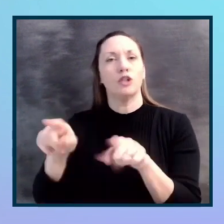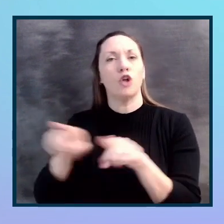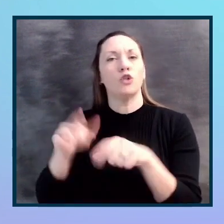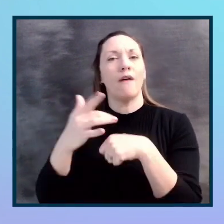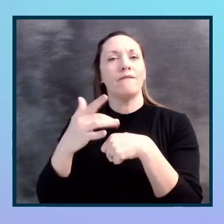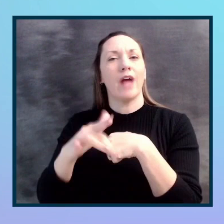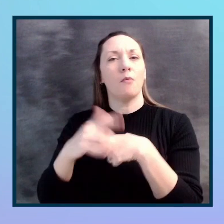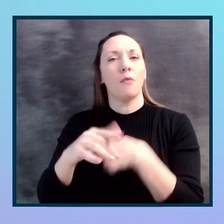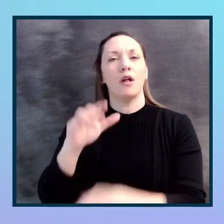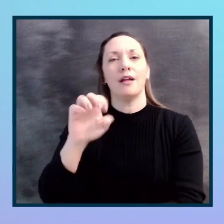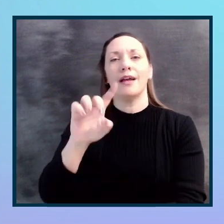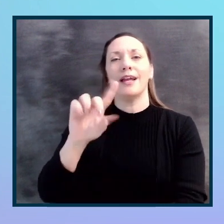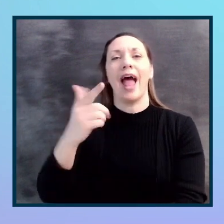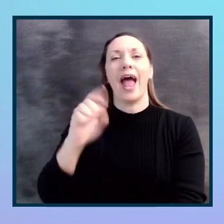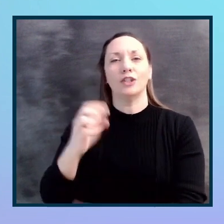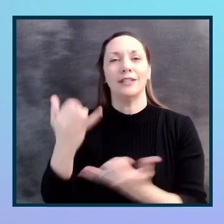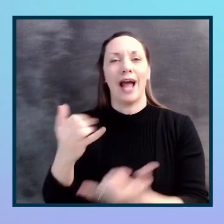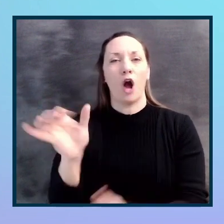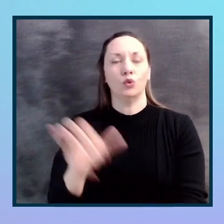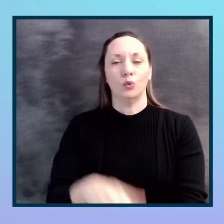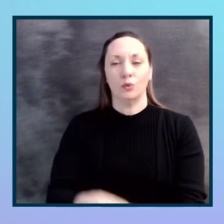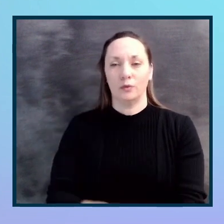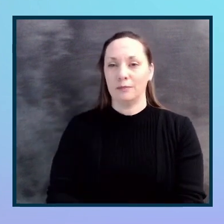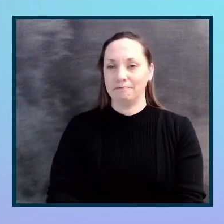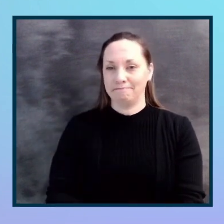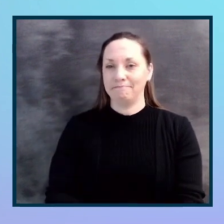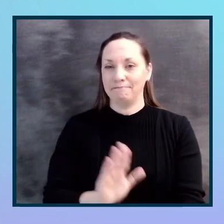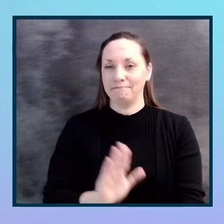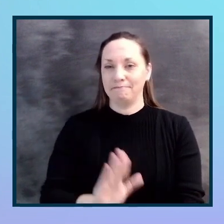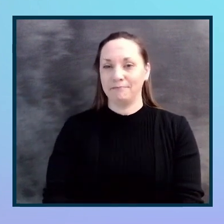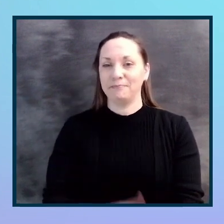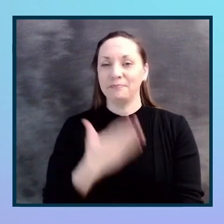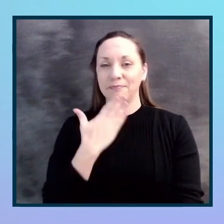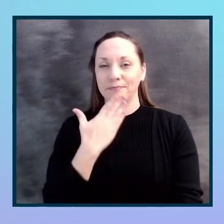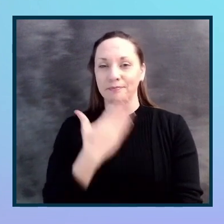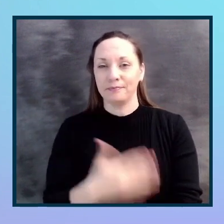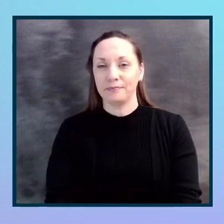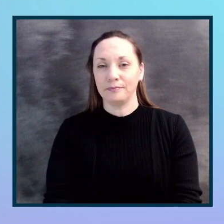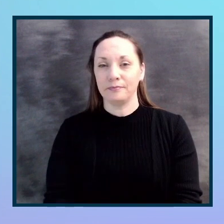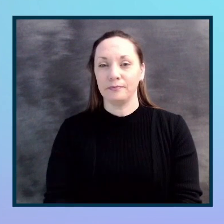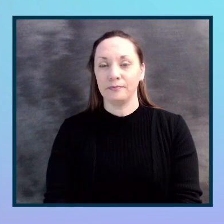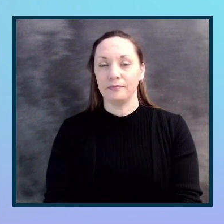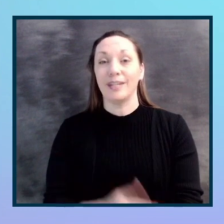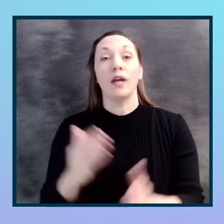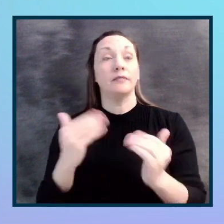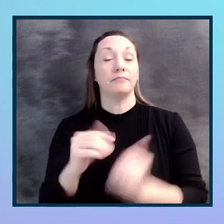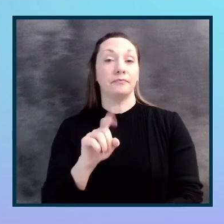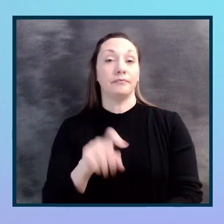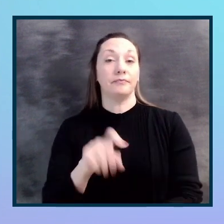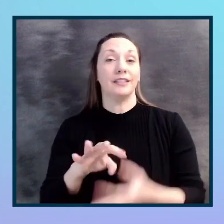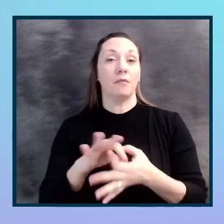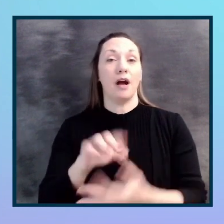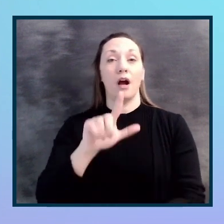it's Chrome, right. Edge, and Firefox, I believe. Awesome, thank you. Okay, so this one's about the